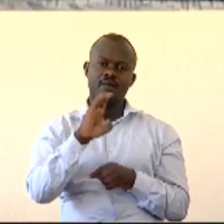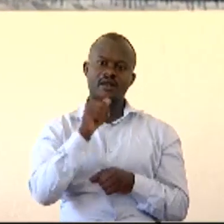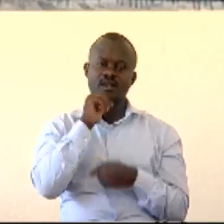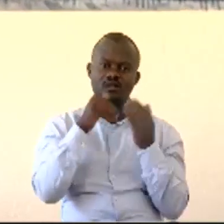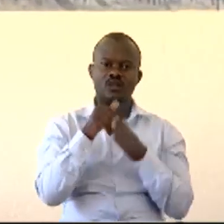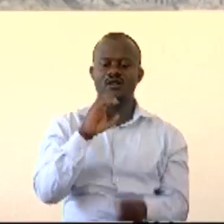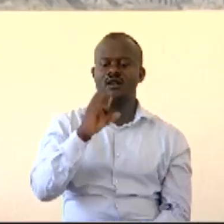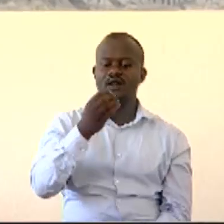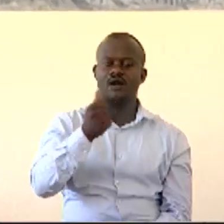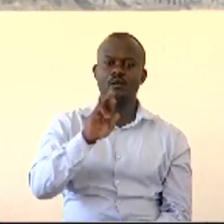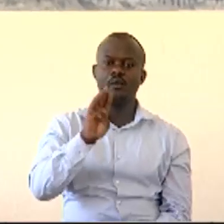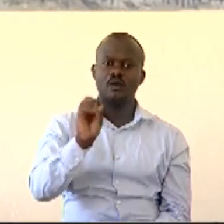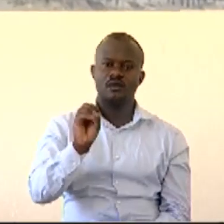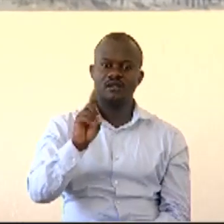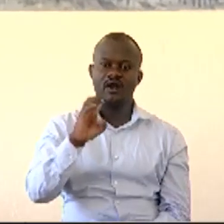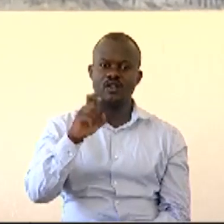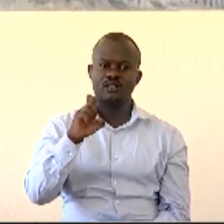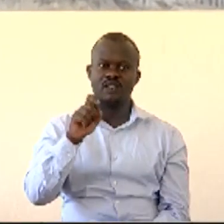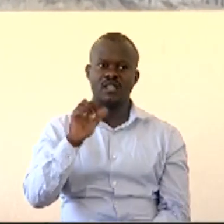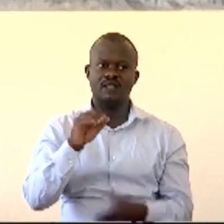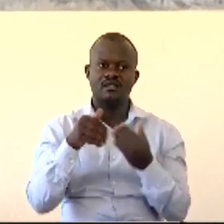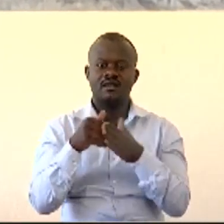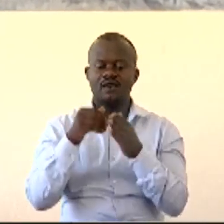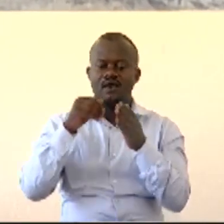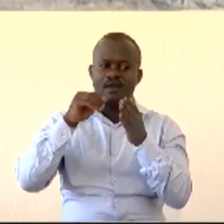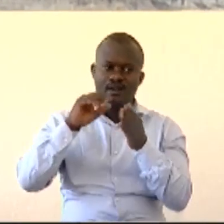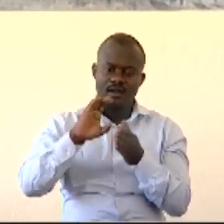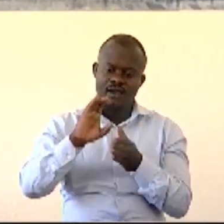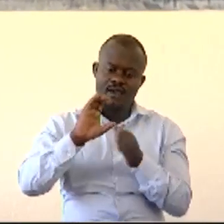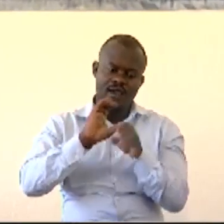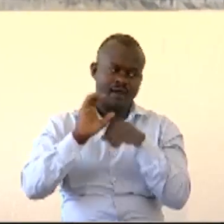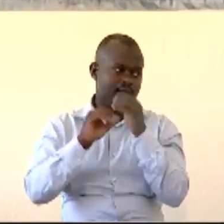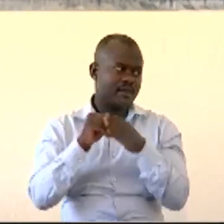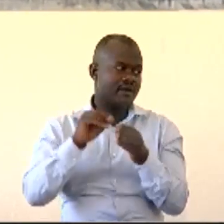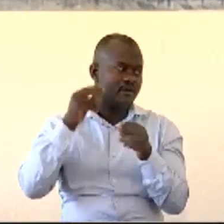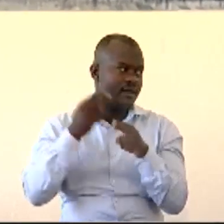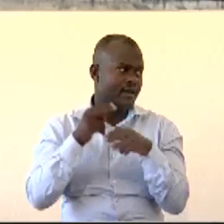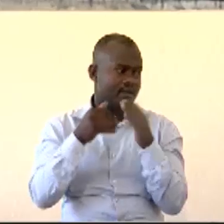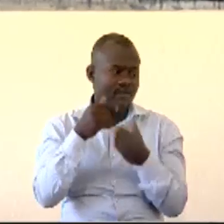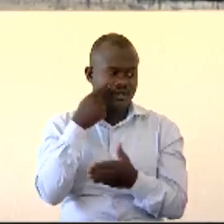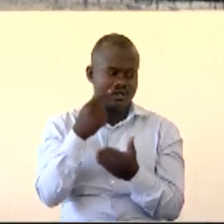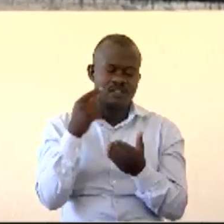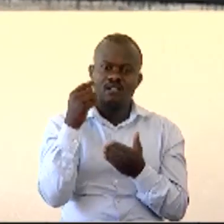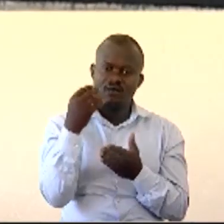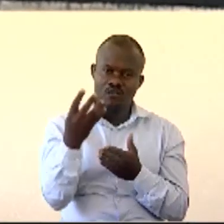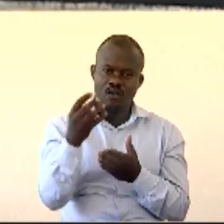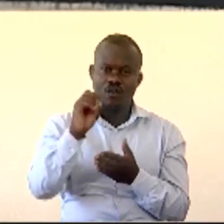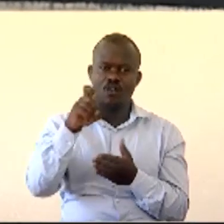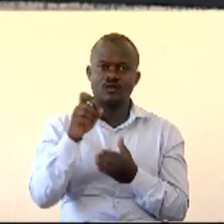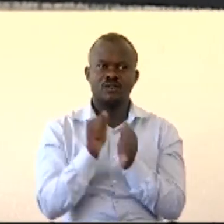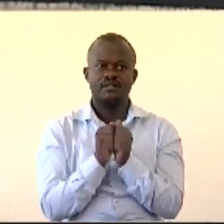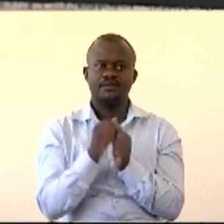carbon dioxide. The chemical name is carbon 4 oxide.